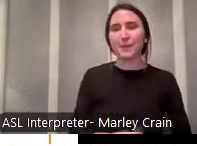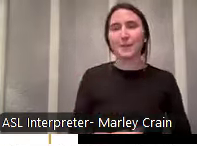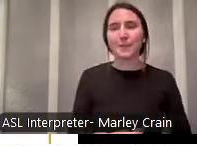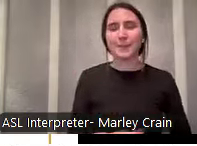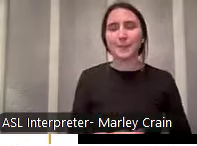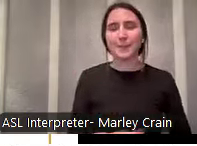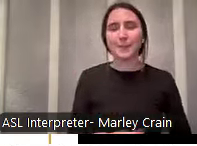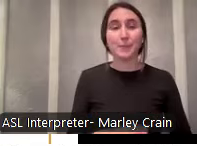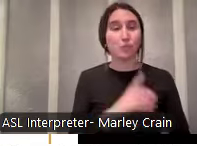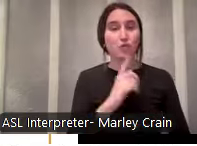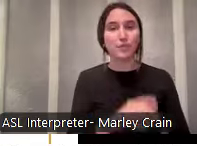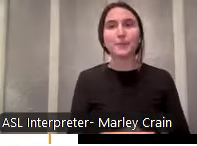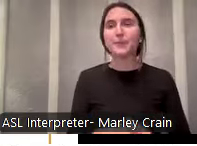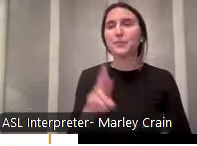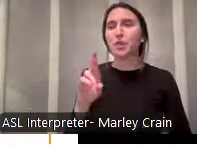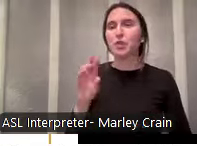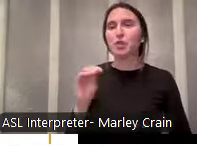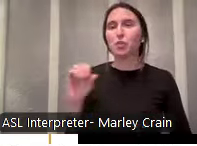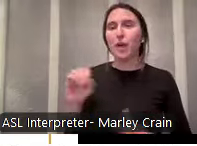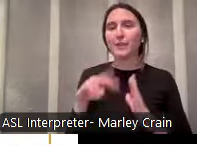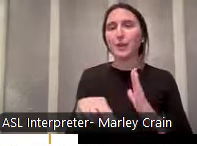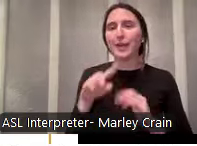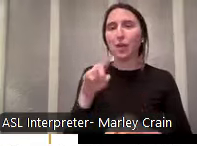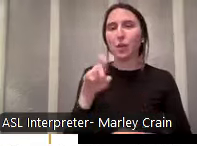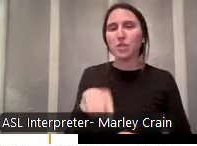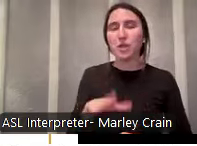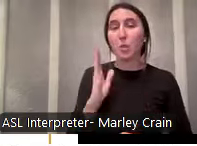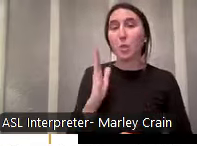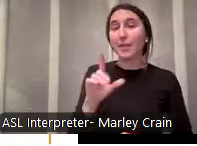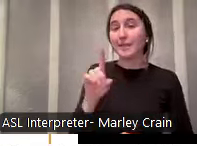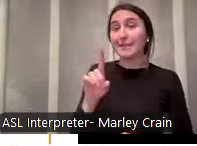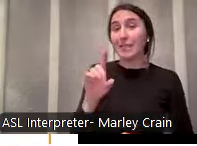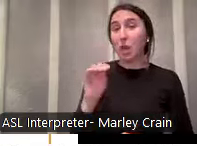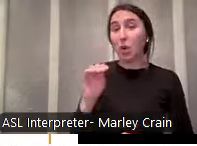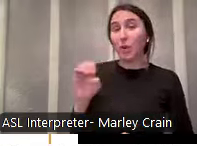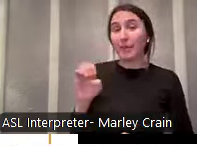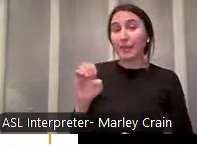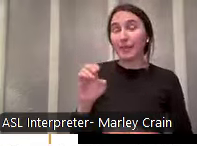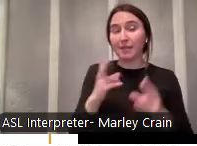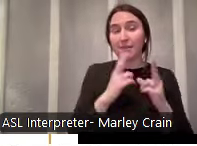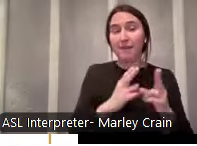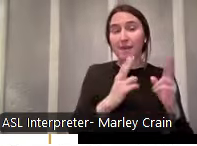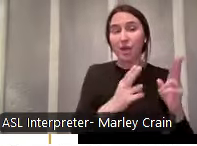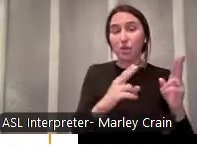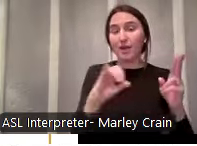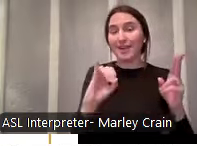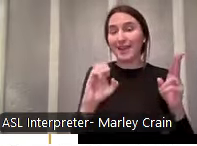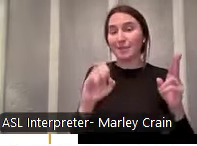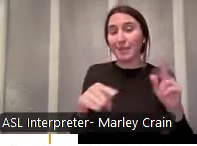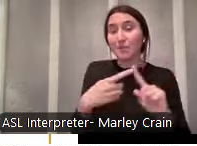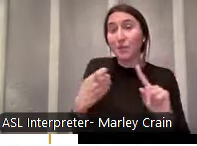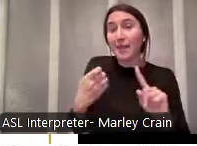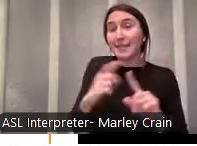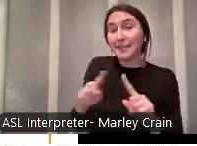worries. So, will the DOE automatically honor an IEP from a different New York State school district until the